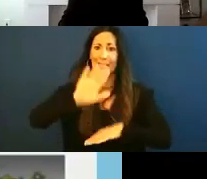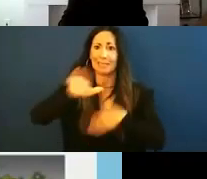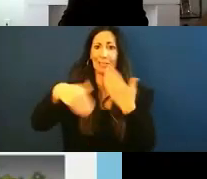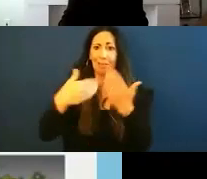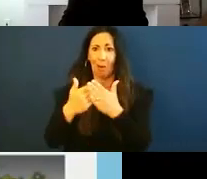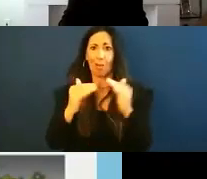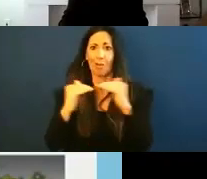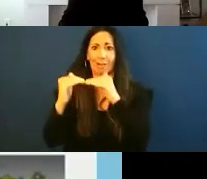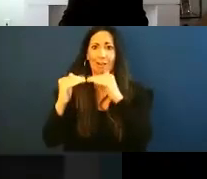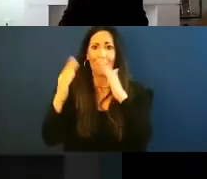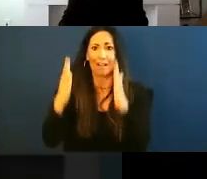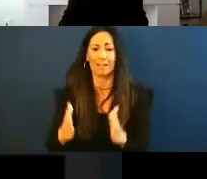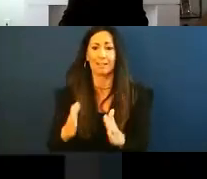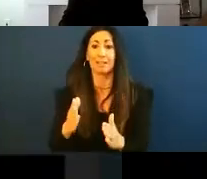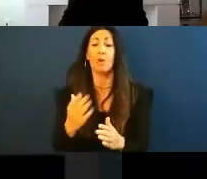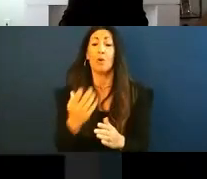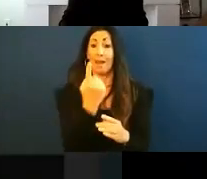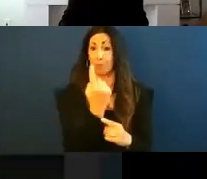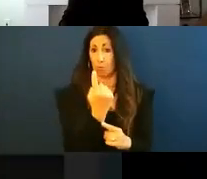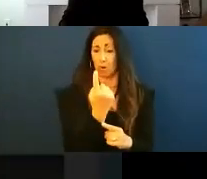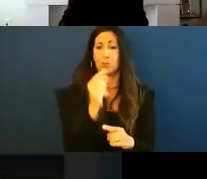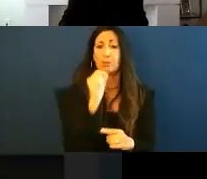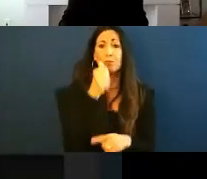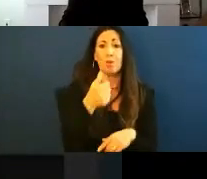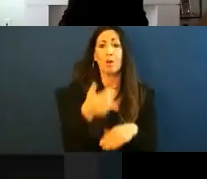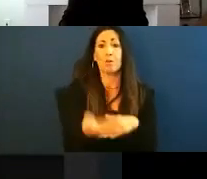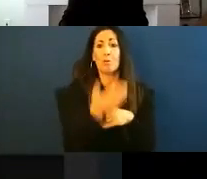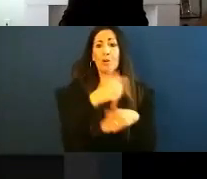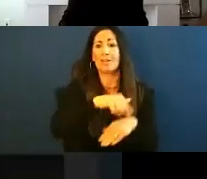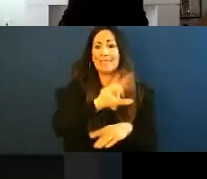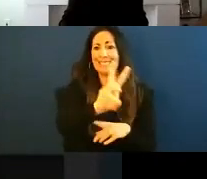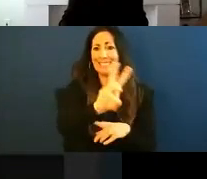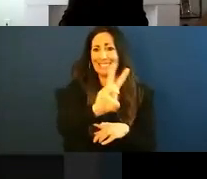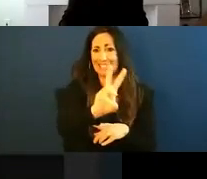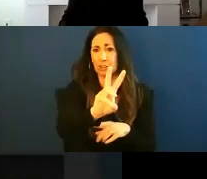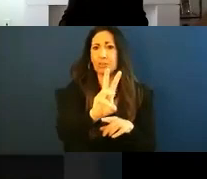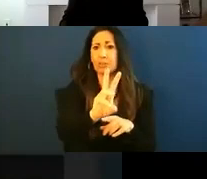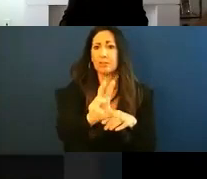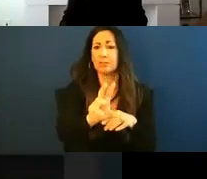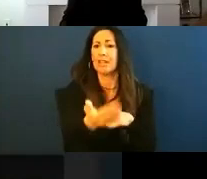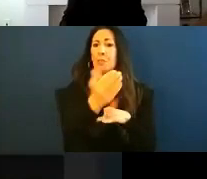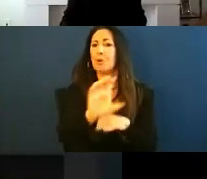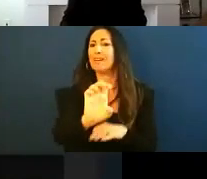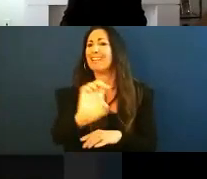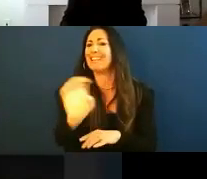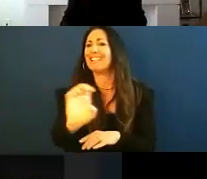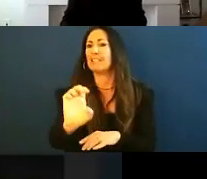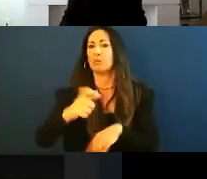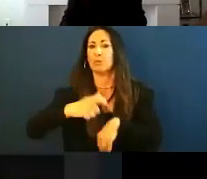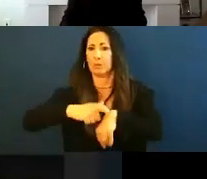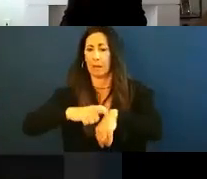morning at 6 a.m. Eastern Savings Time, and the other is